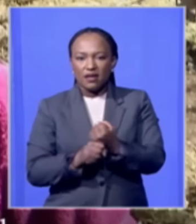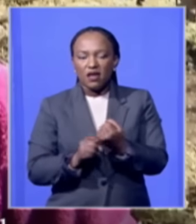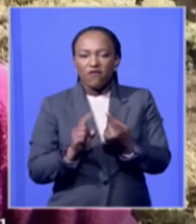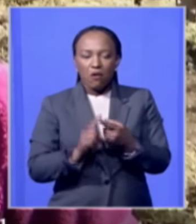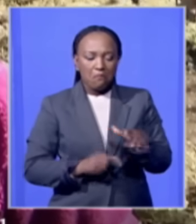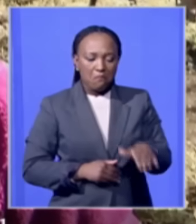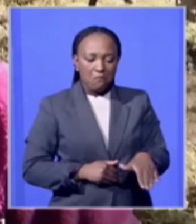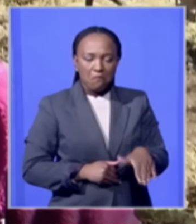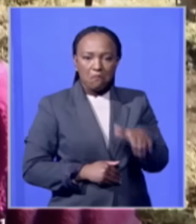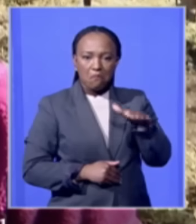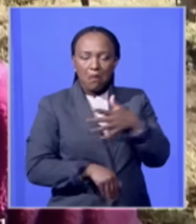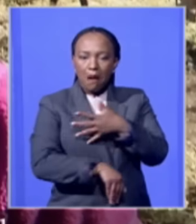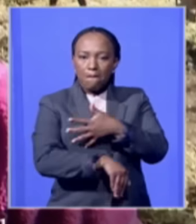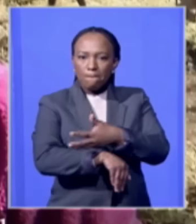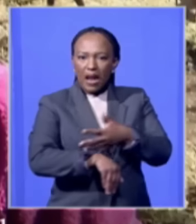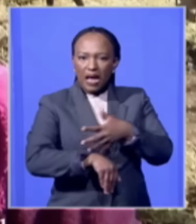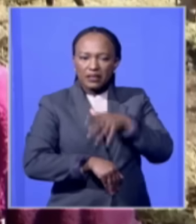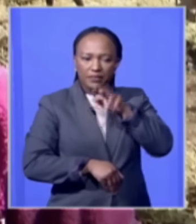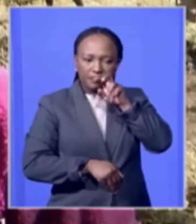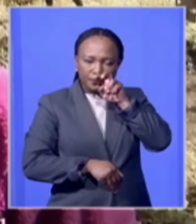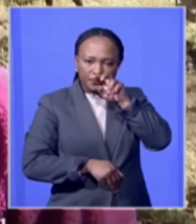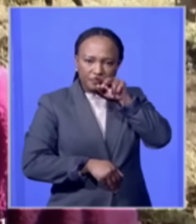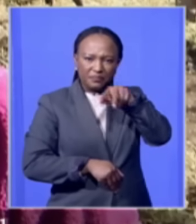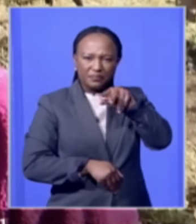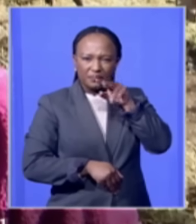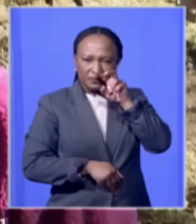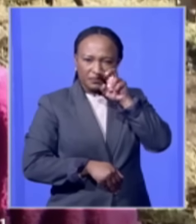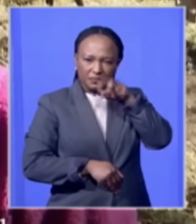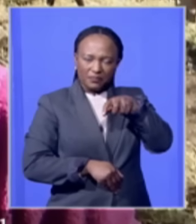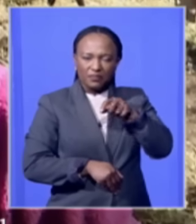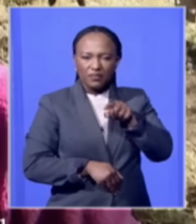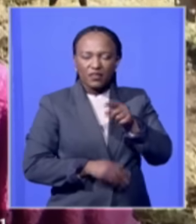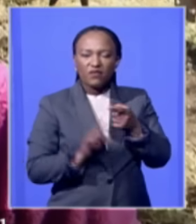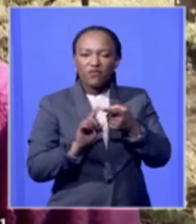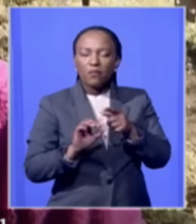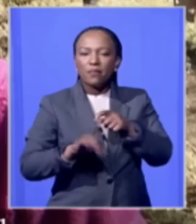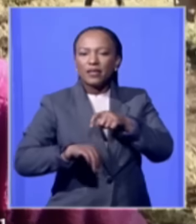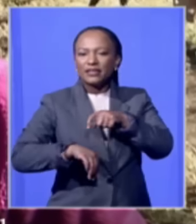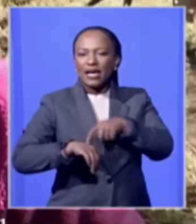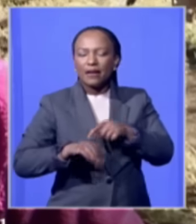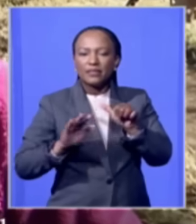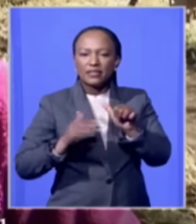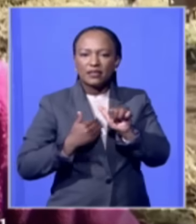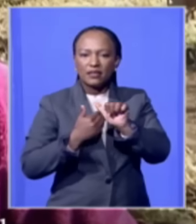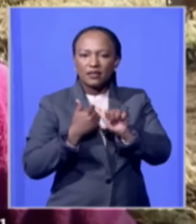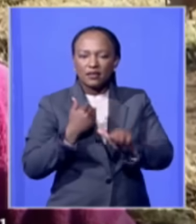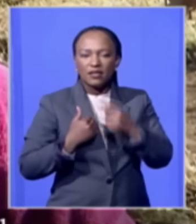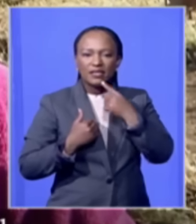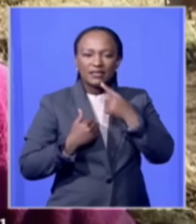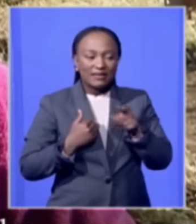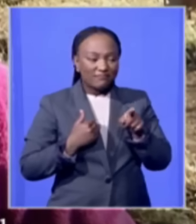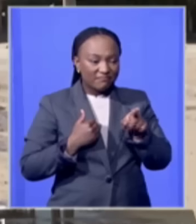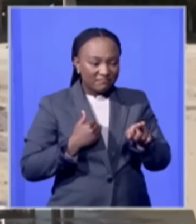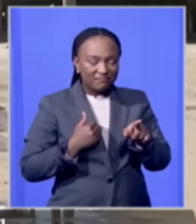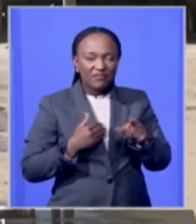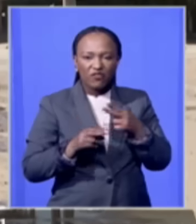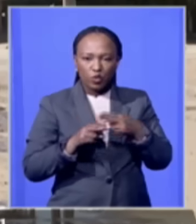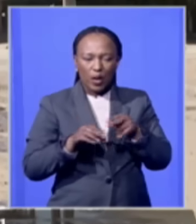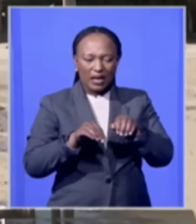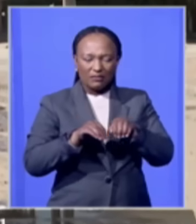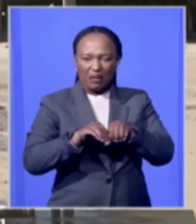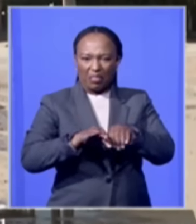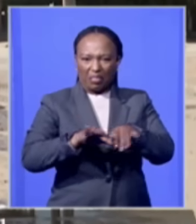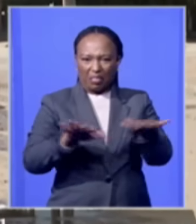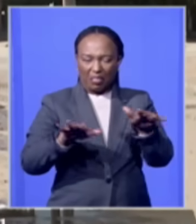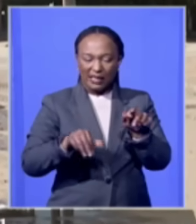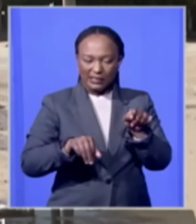mokolo ana le 6 months ko dipetleleng ba mplela gore ke distinct ya sewage. Bangwe ba batla